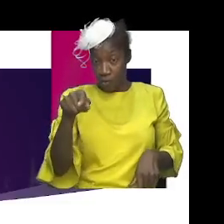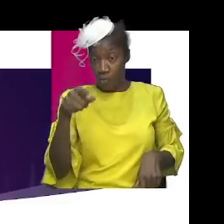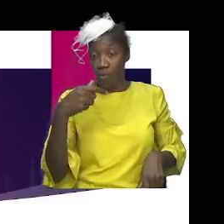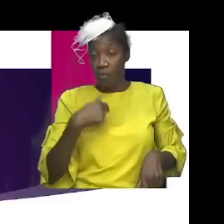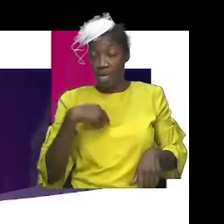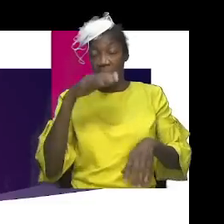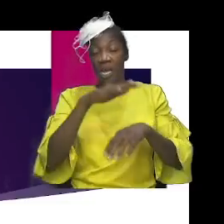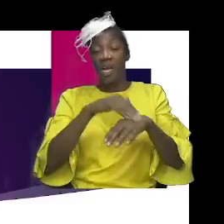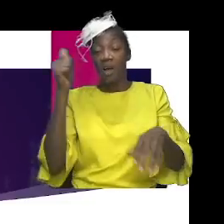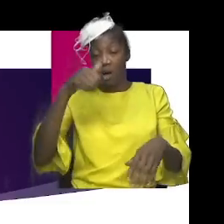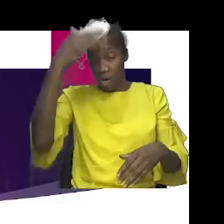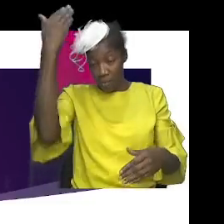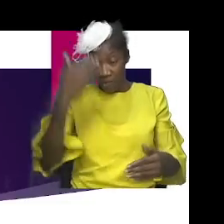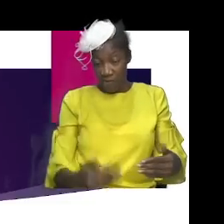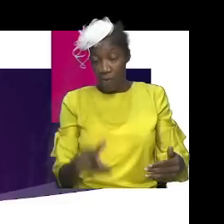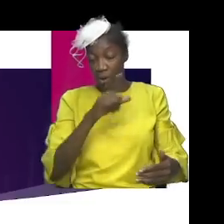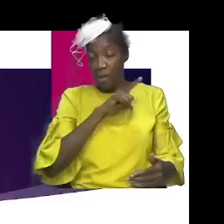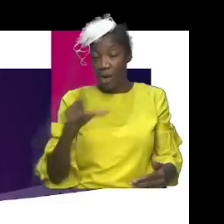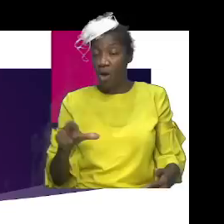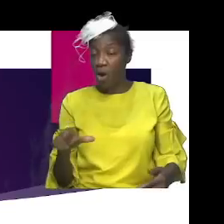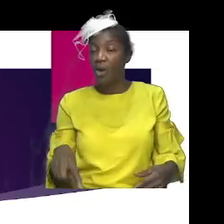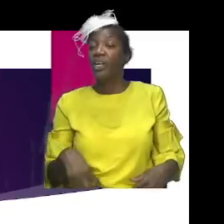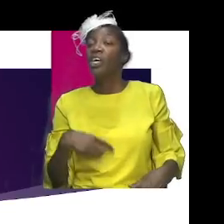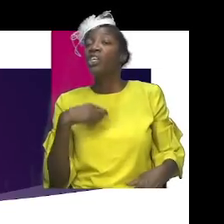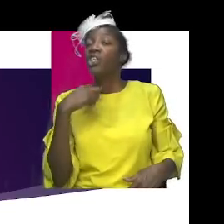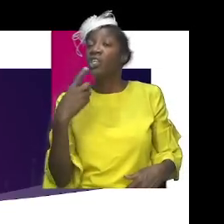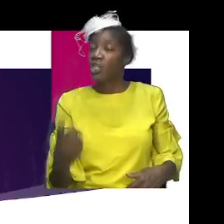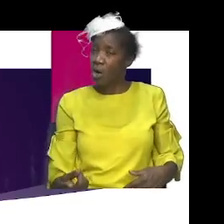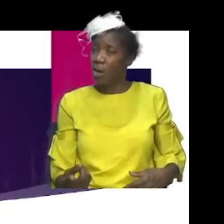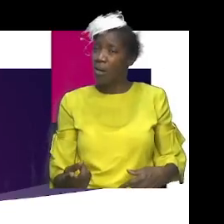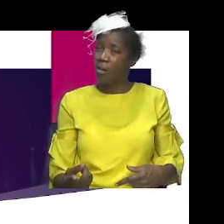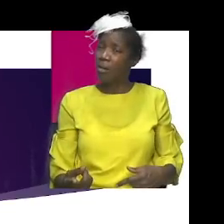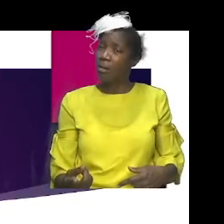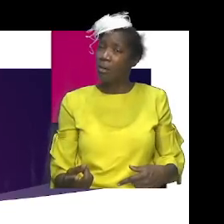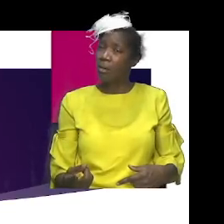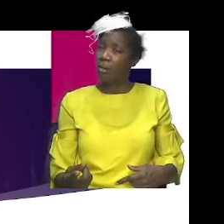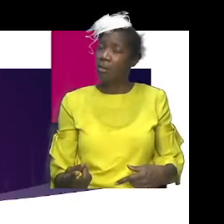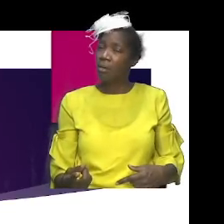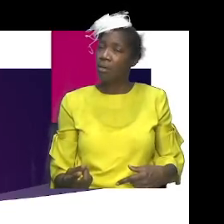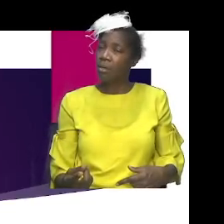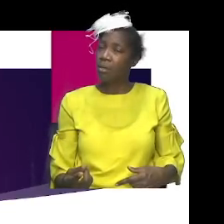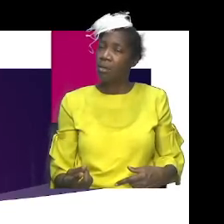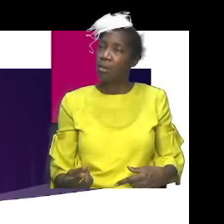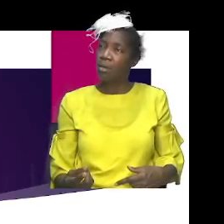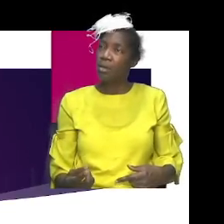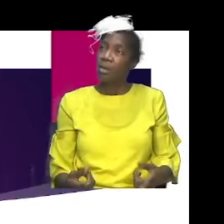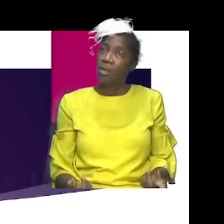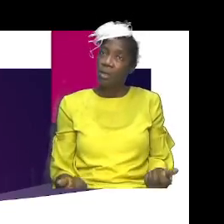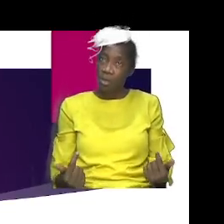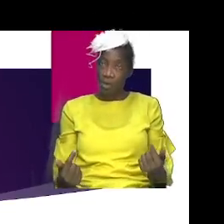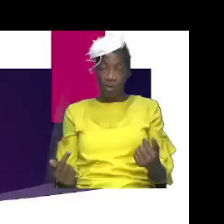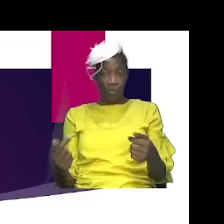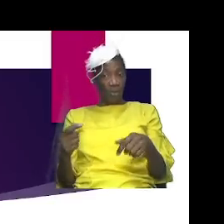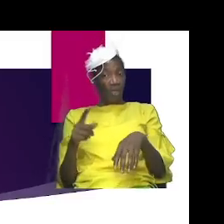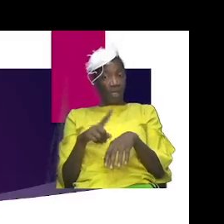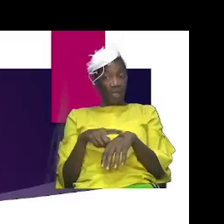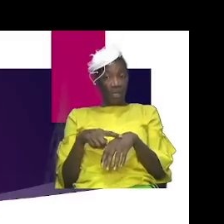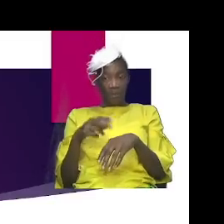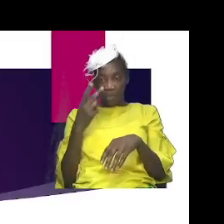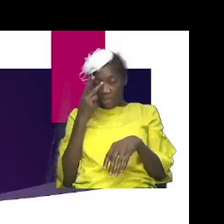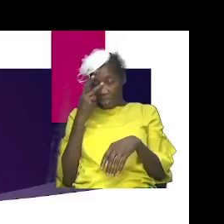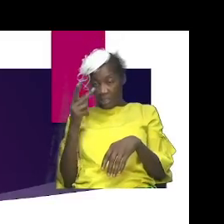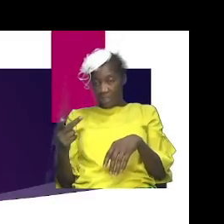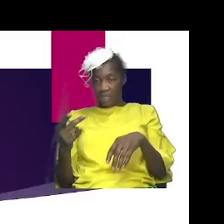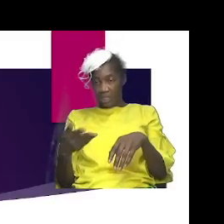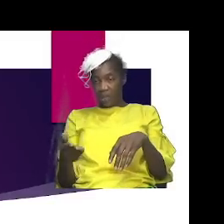to give an account. And brethren, we're going to come to the point where we're going to see some things